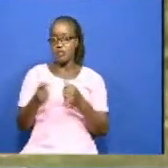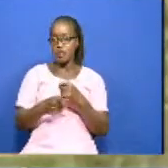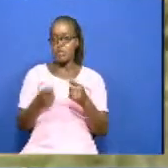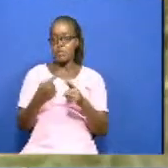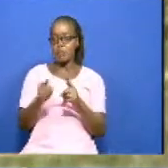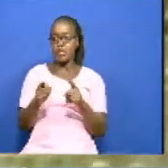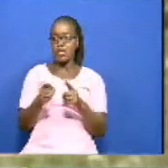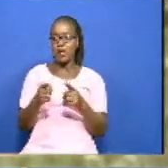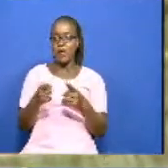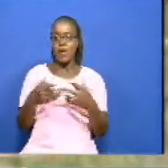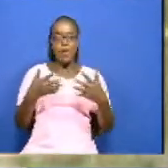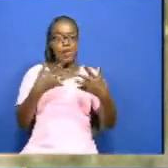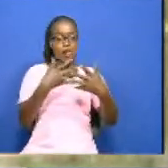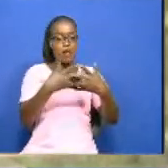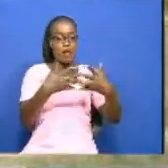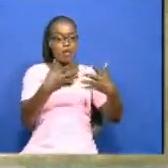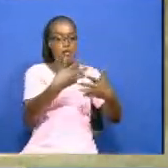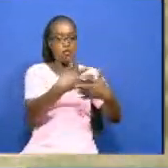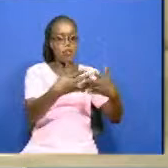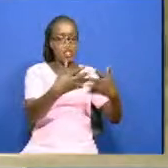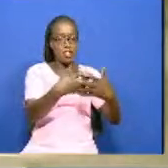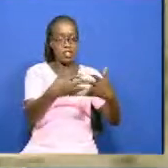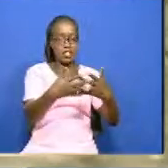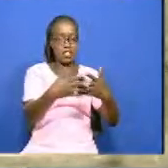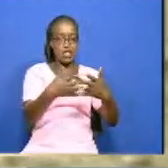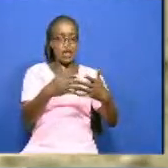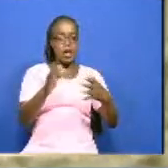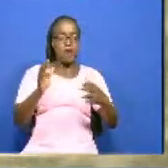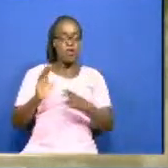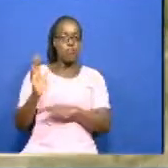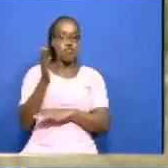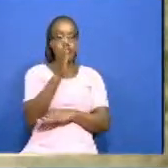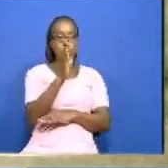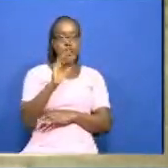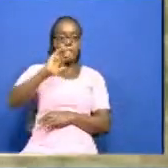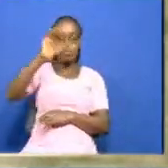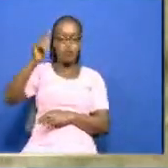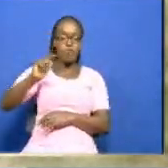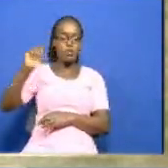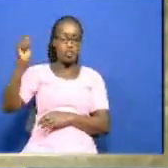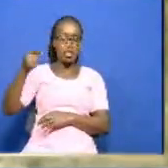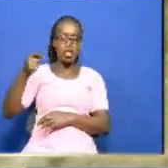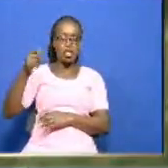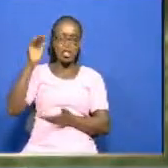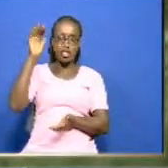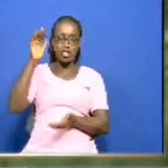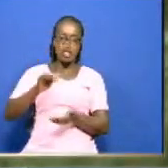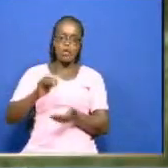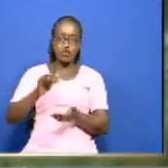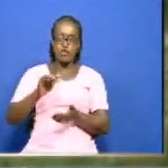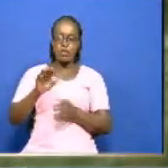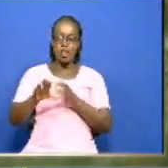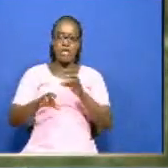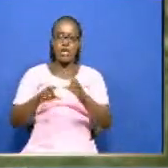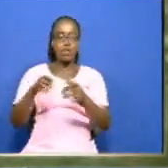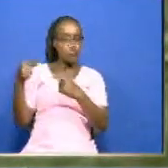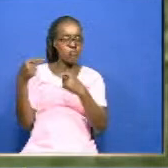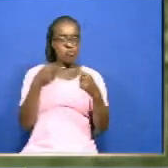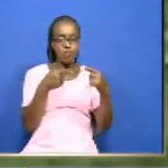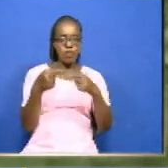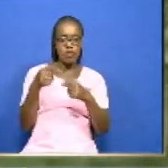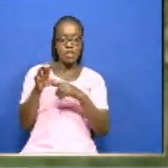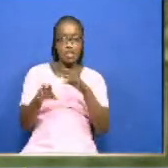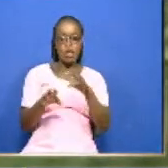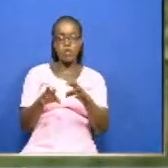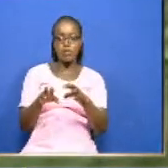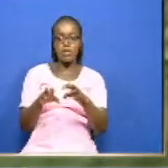that fencing of forests, mainly in the Mount Kenya region, has drastically reduced human-wildlife conflict, as the animals